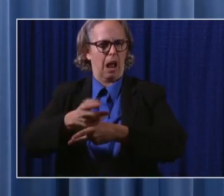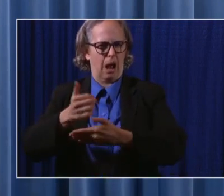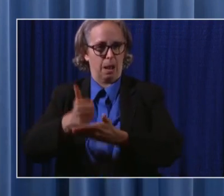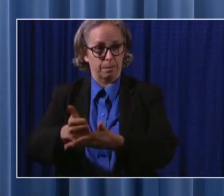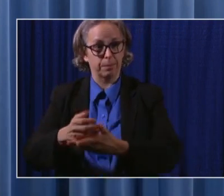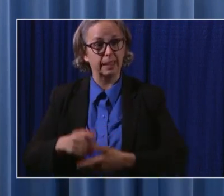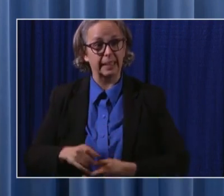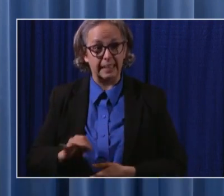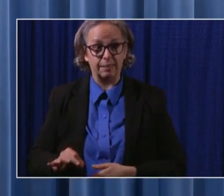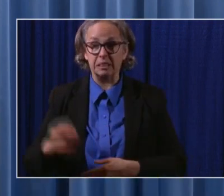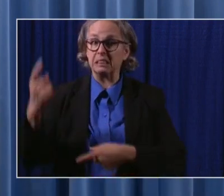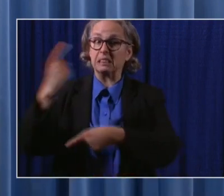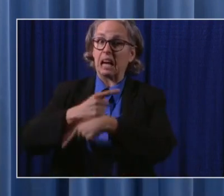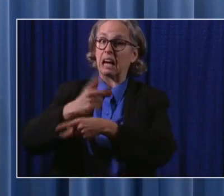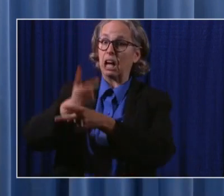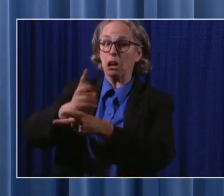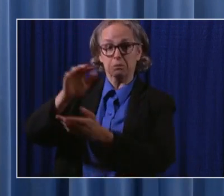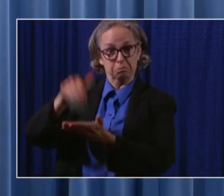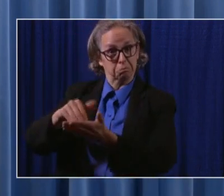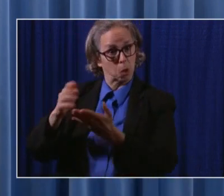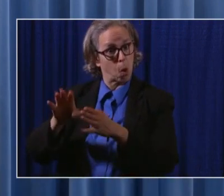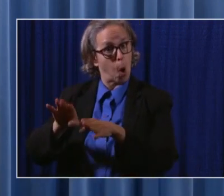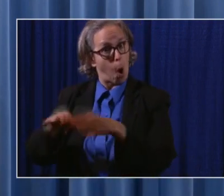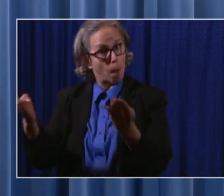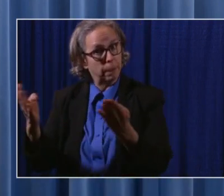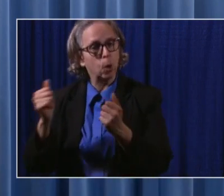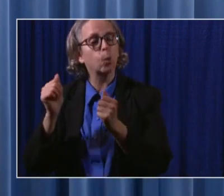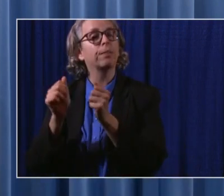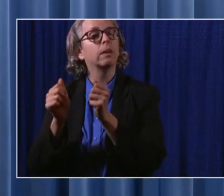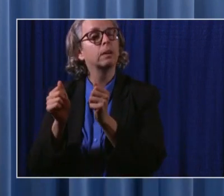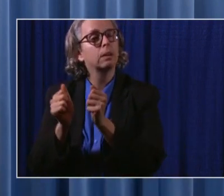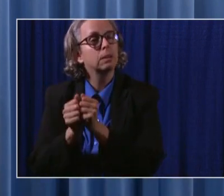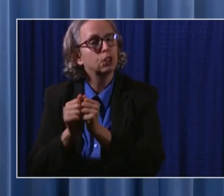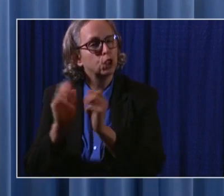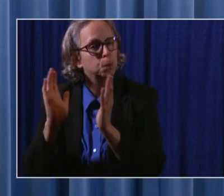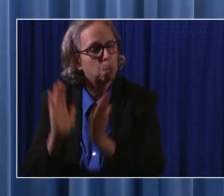would be fine. The ones who would go back to what the statutory